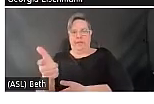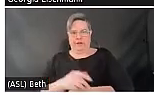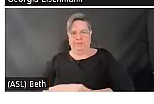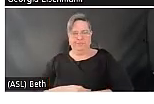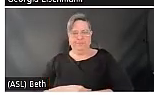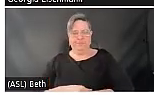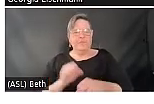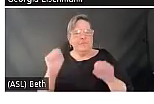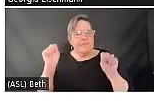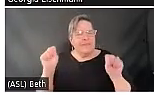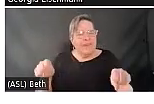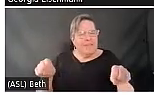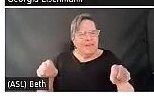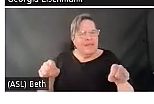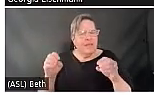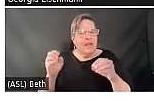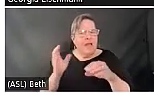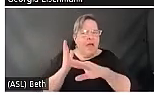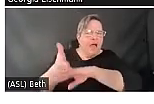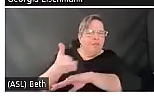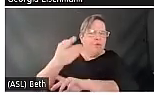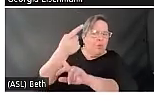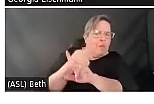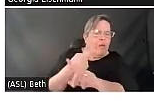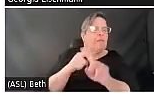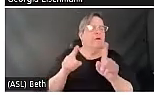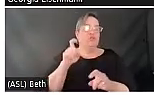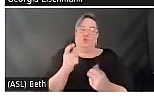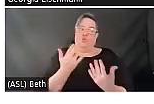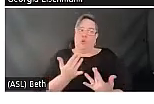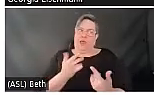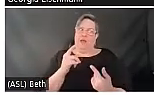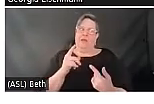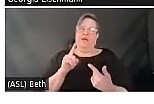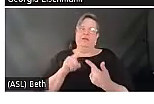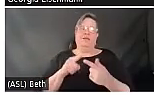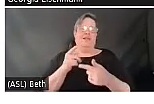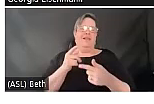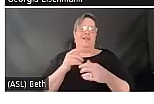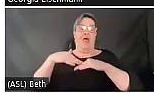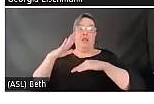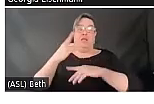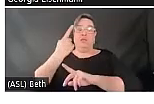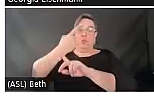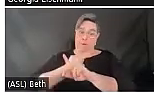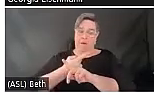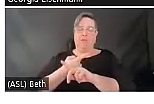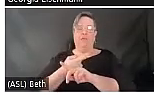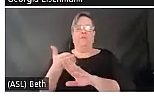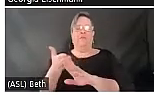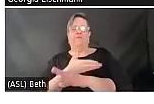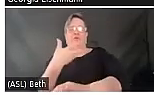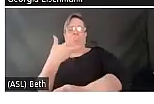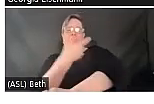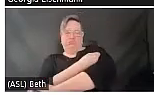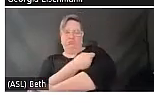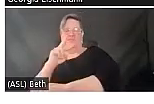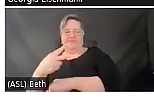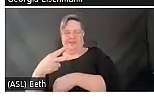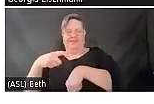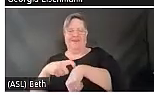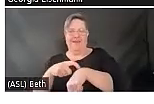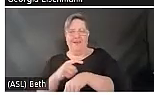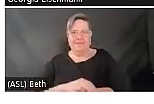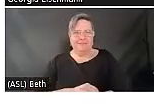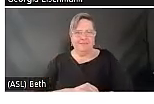immunity quickly, 4 weeks or a month later after the first dose is when you want to give it. And there have been some recent studies looking